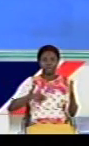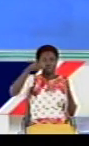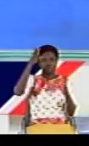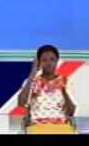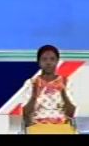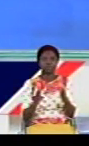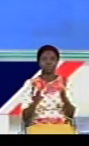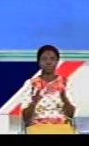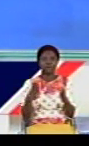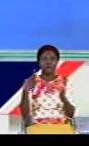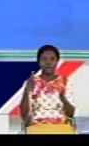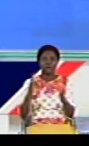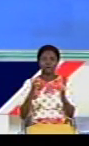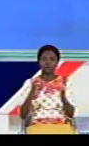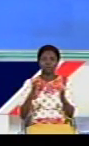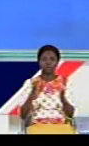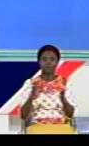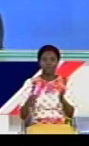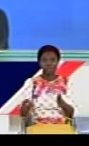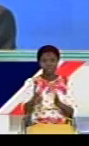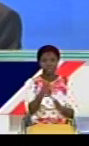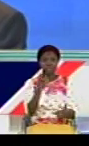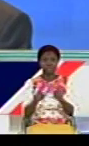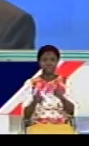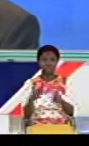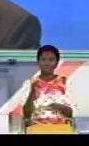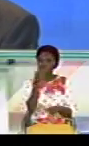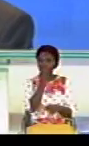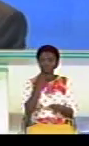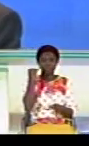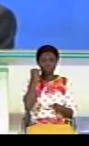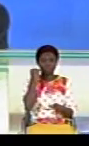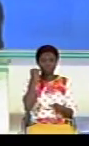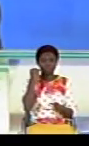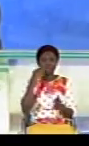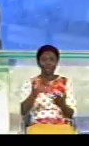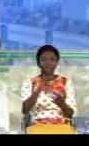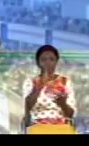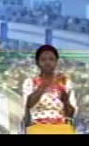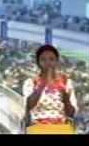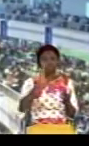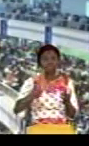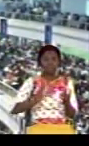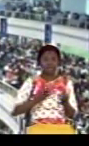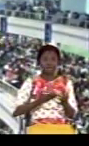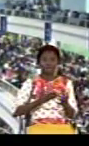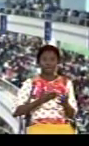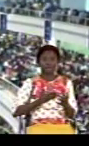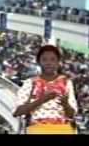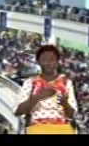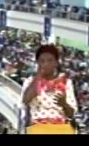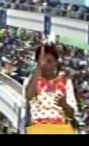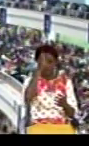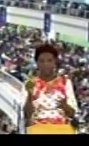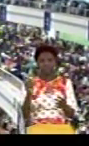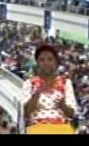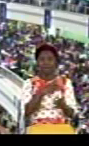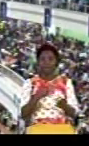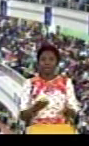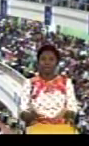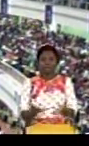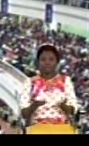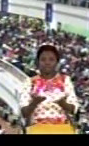these people of Israel chose our fathers and exalted the people when